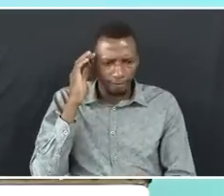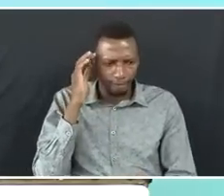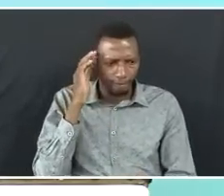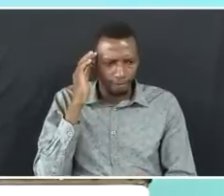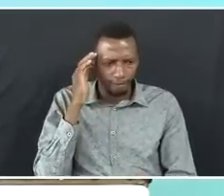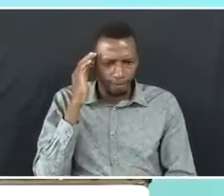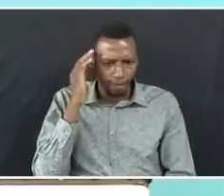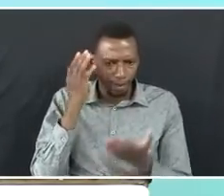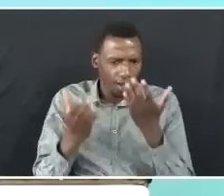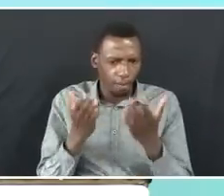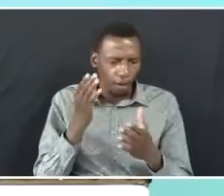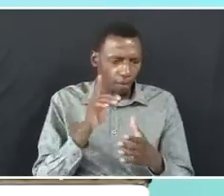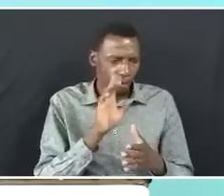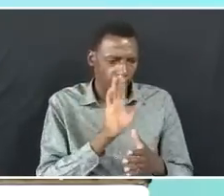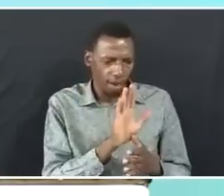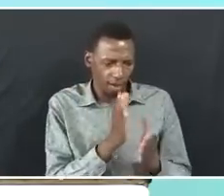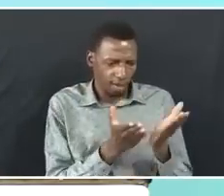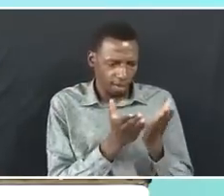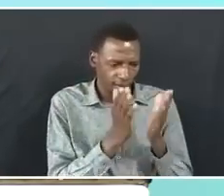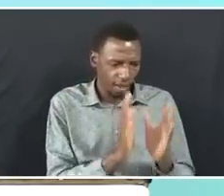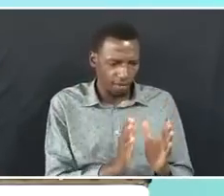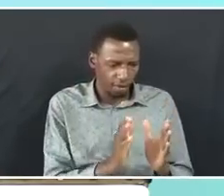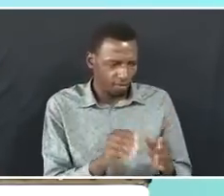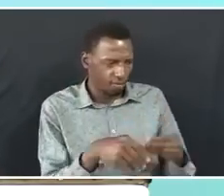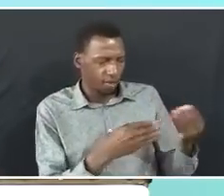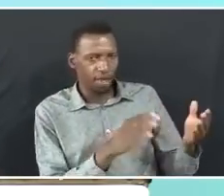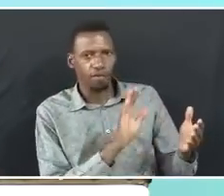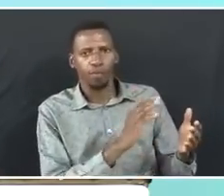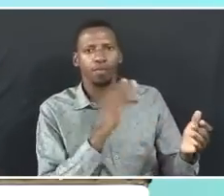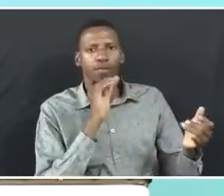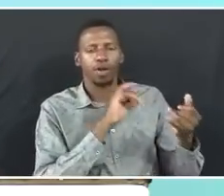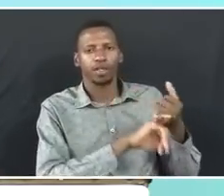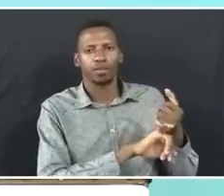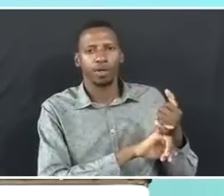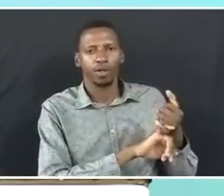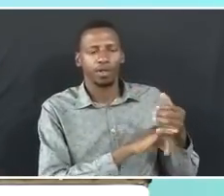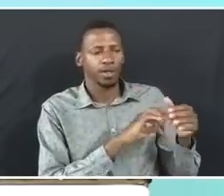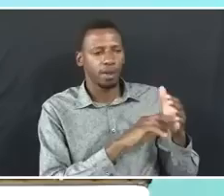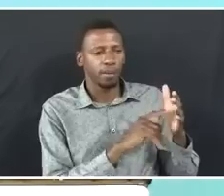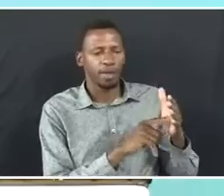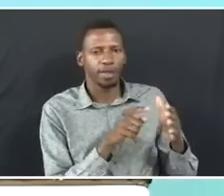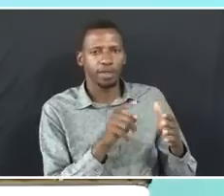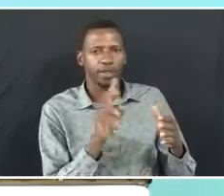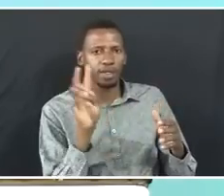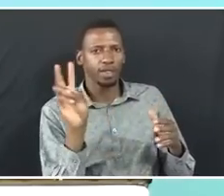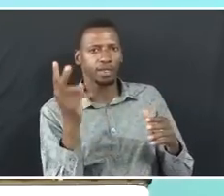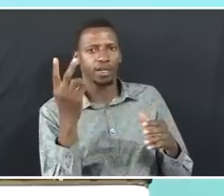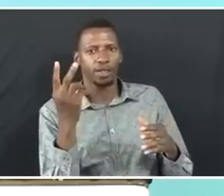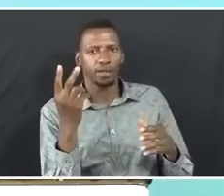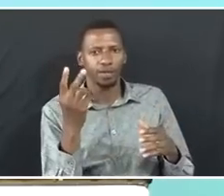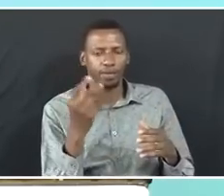her handmaidens should be taken by Abraham as a secondary